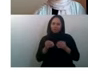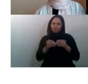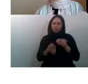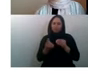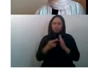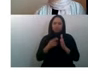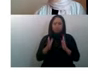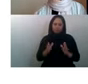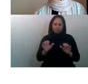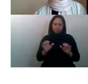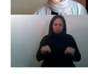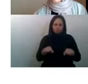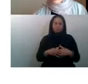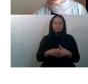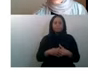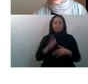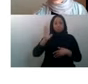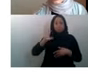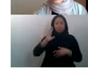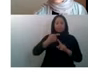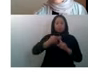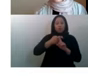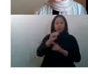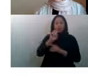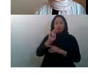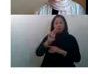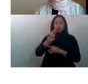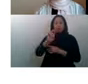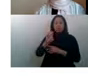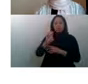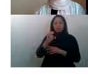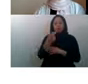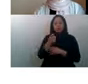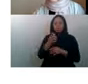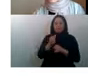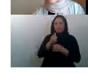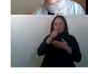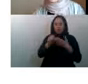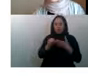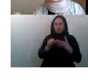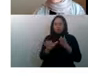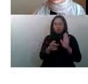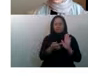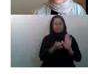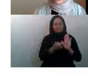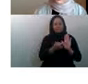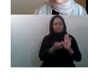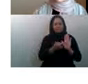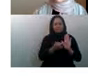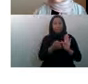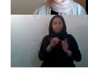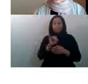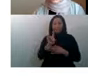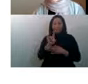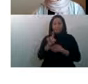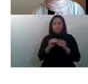So back in early March, you should have received a letter like the one on the left with your household unique ID, but you don't need it to fill it out.